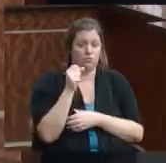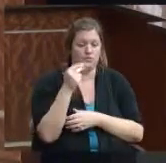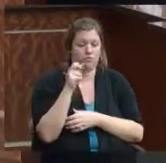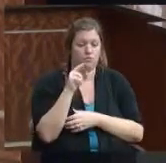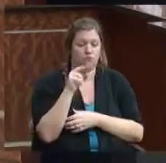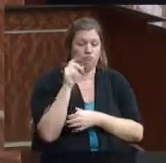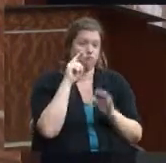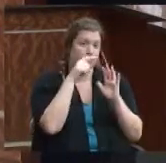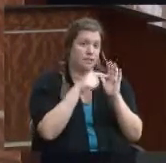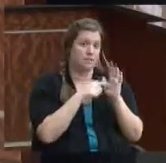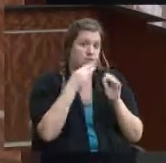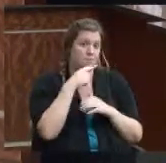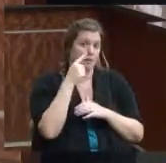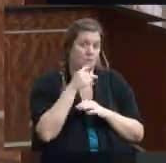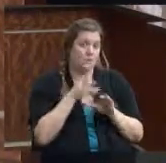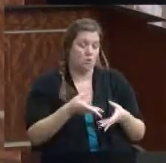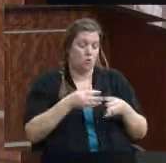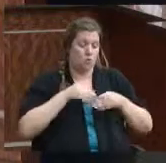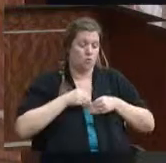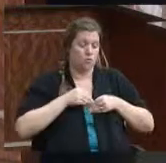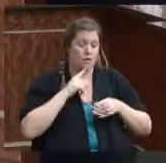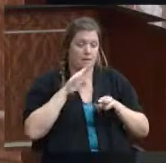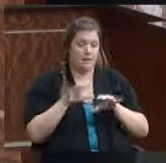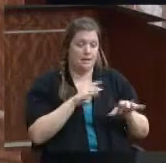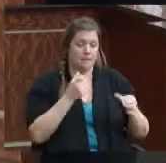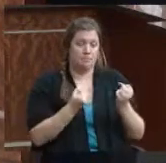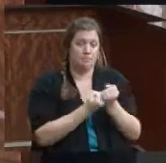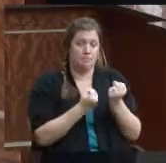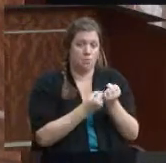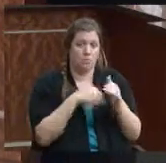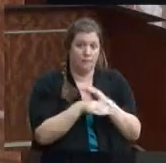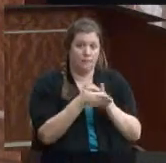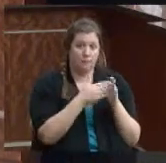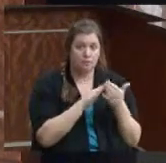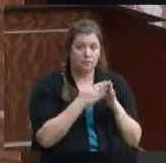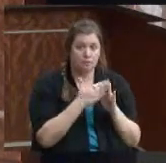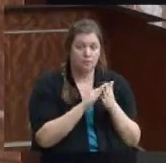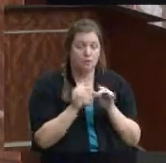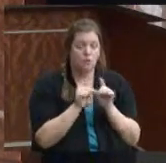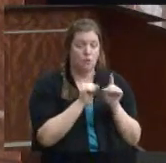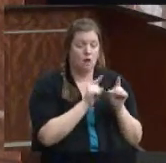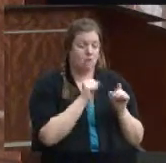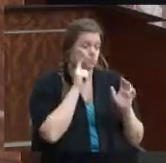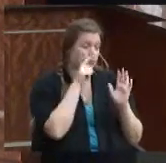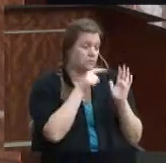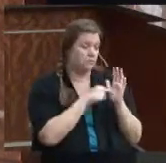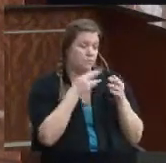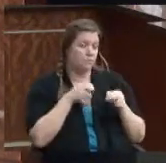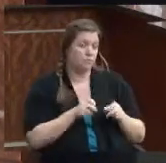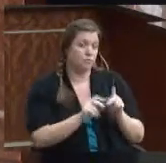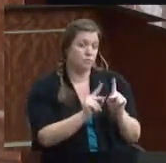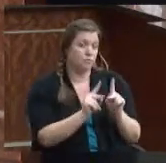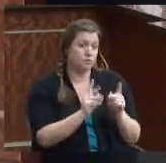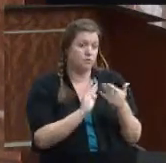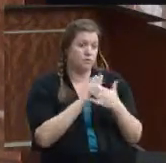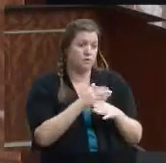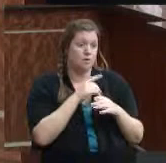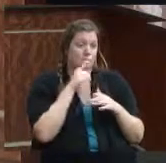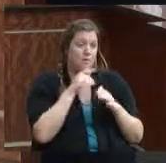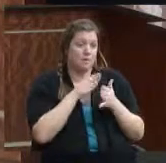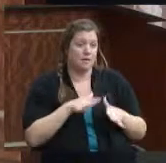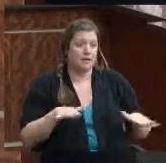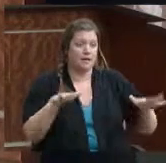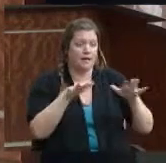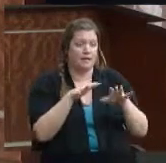and recognition of public ownership and active support of the community. And whereas recognition opportunities offered by public lands